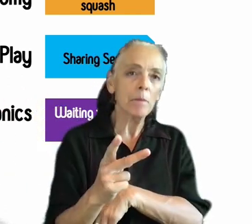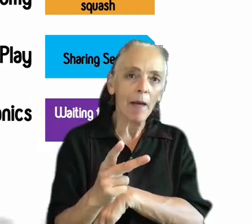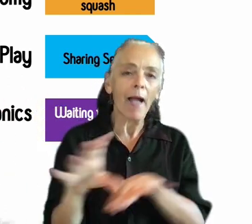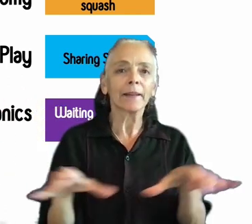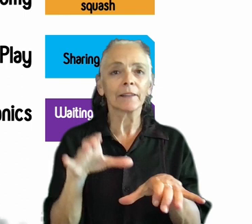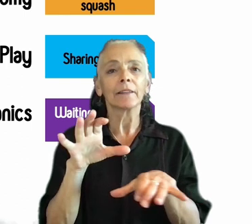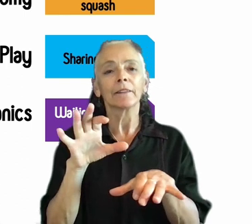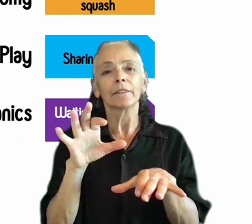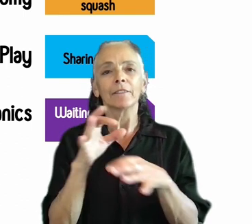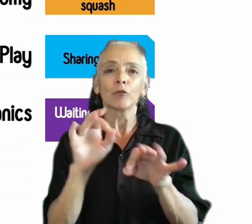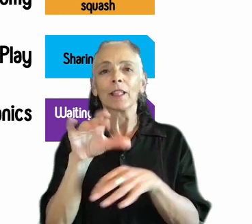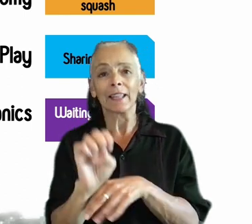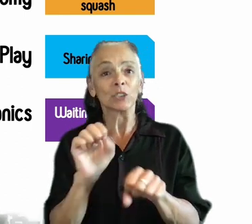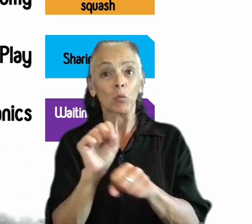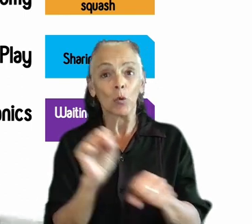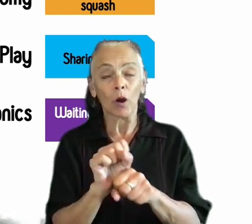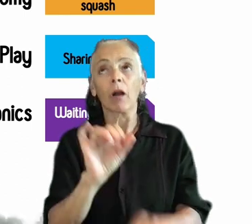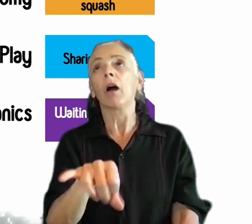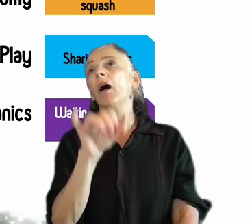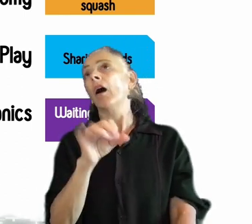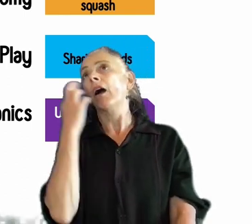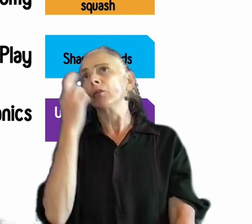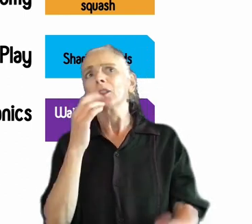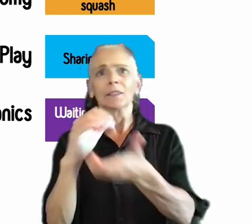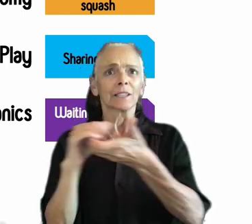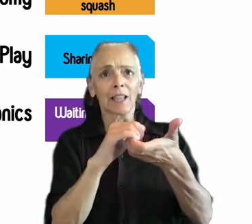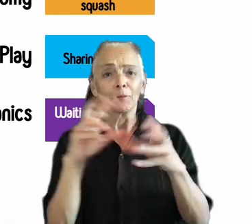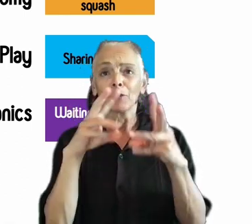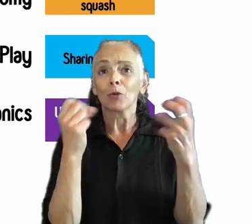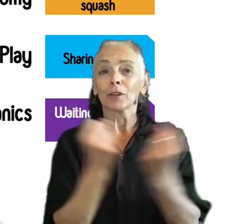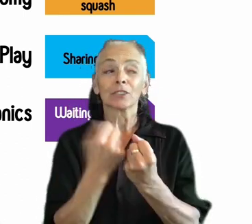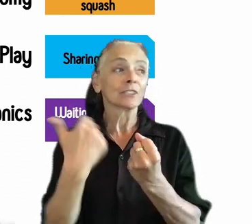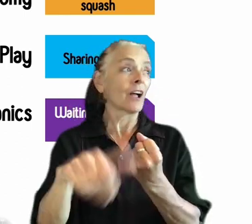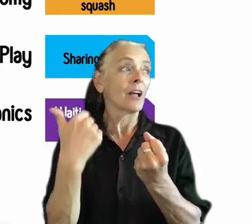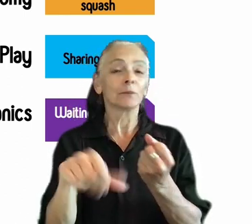work that i realized the value of doing collaborative workshops